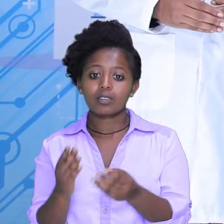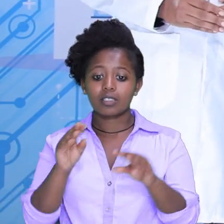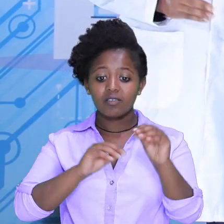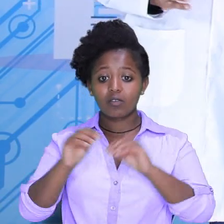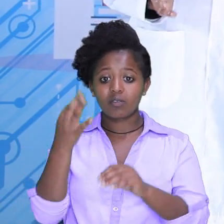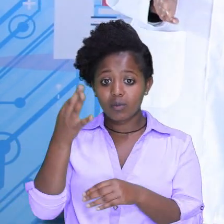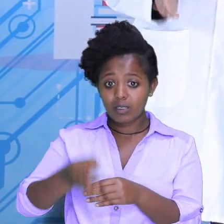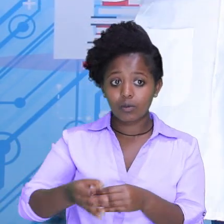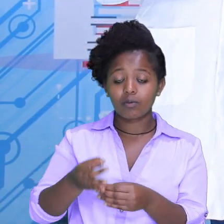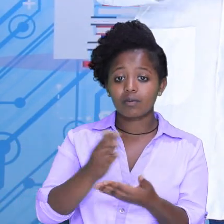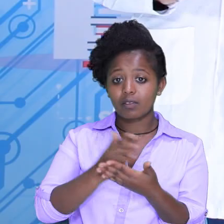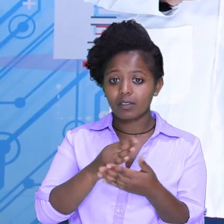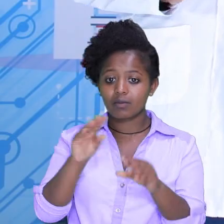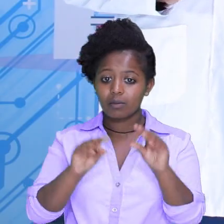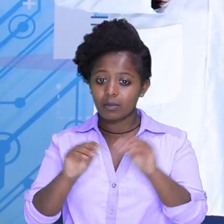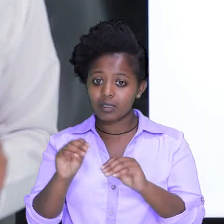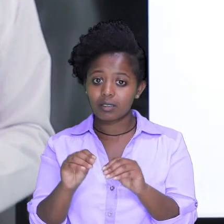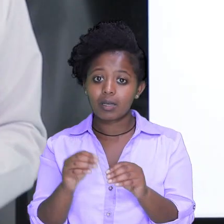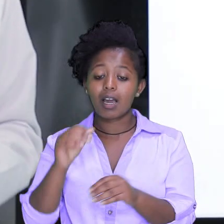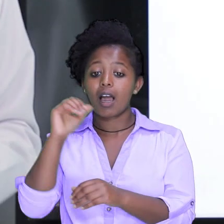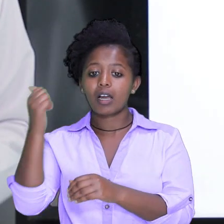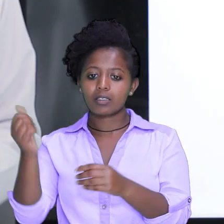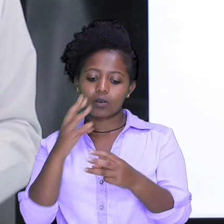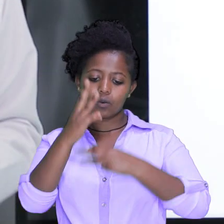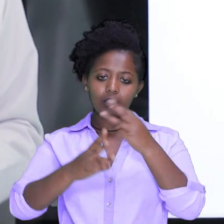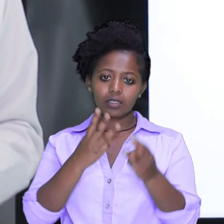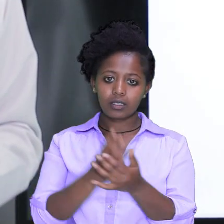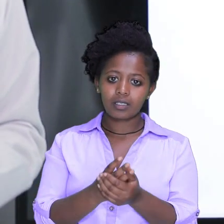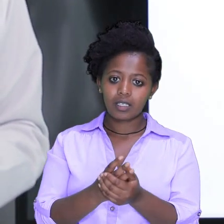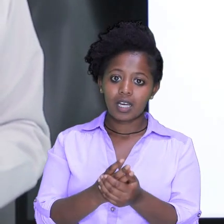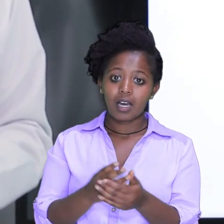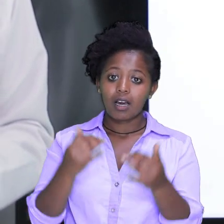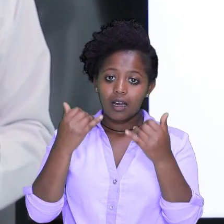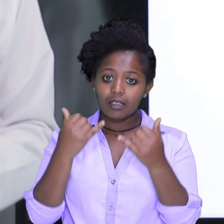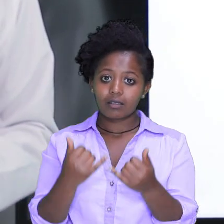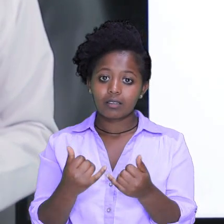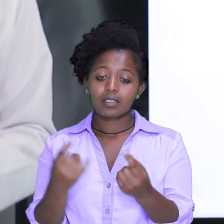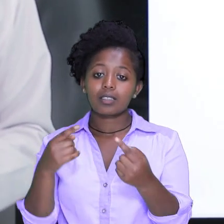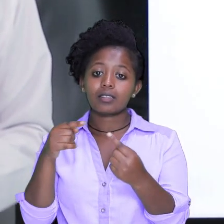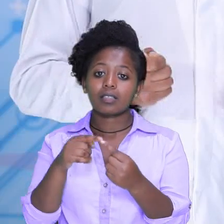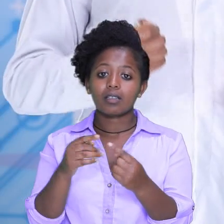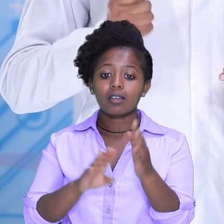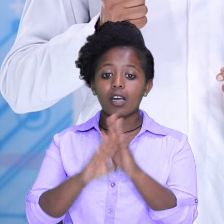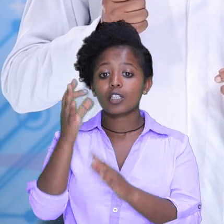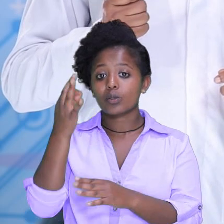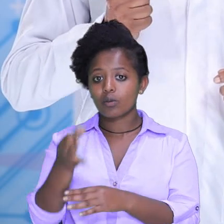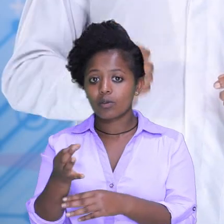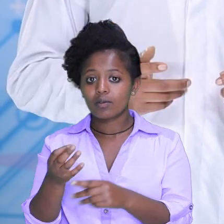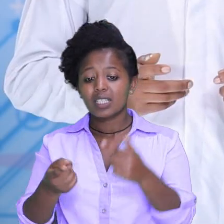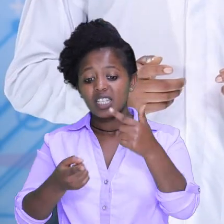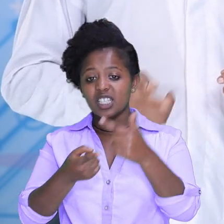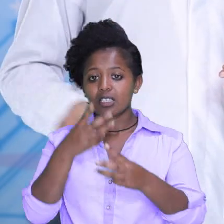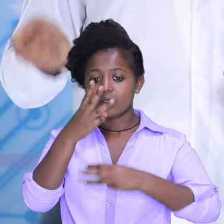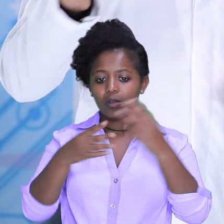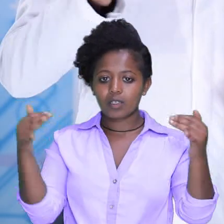involvement in the affairs of Europe and other world, until the rise of Second World